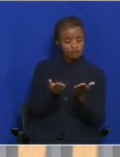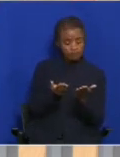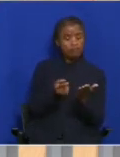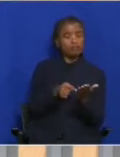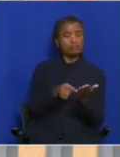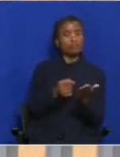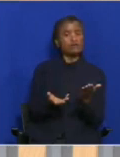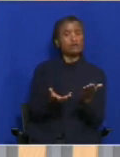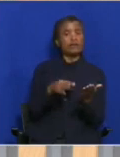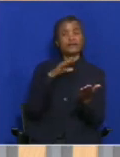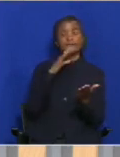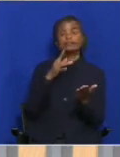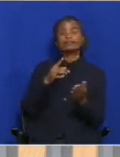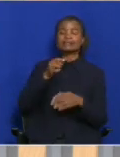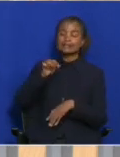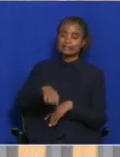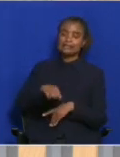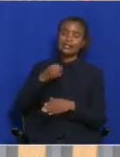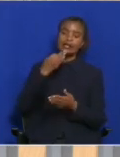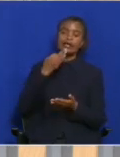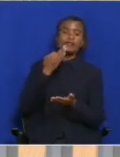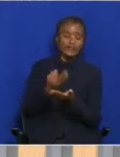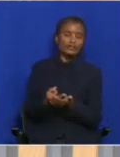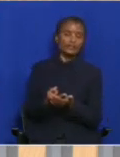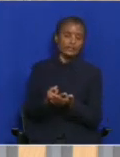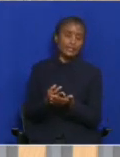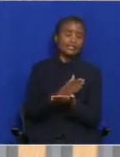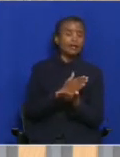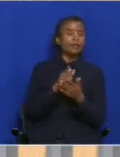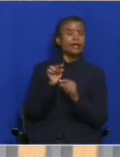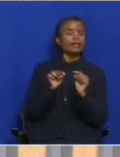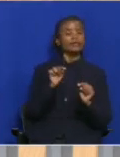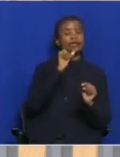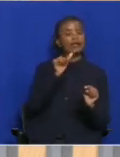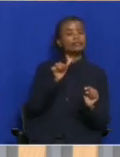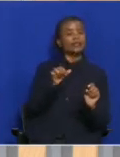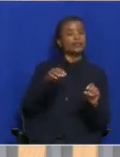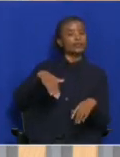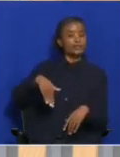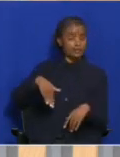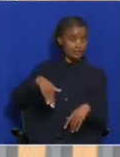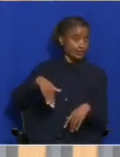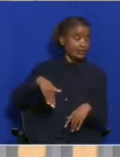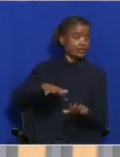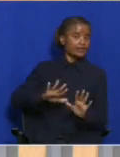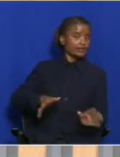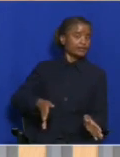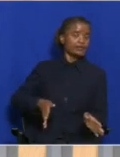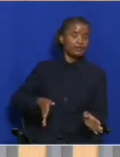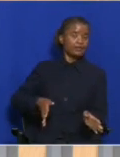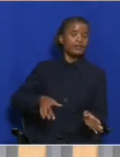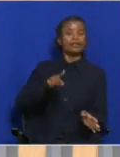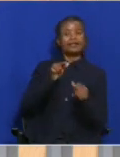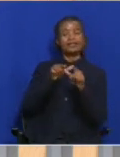certain allegations have not been answered, Yes. and one takes it no higher Yes. than that. No, So then it's at that level that I'm engaging. Then you. we're